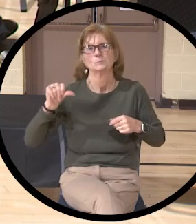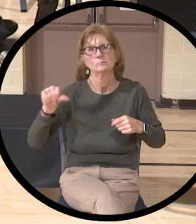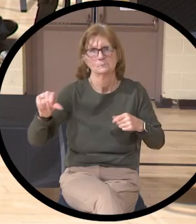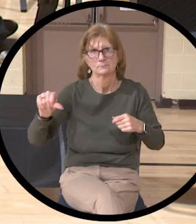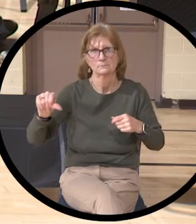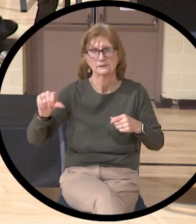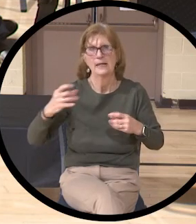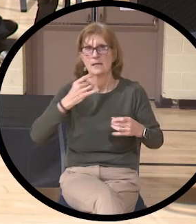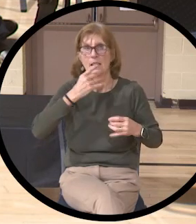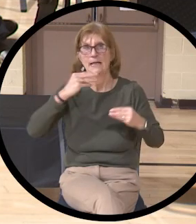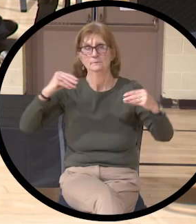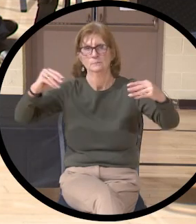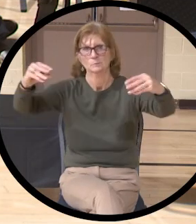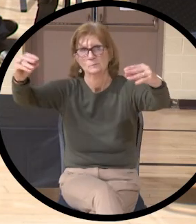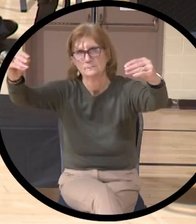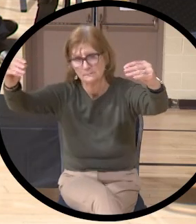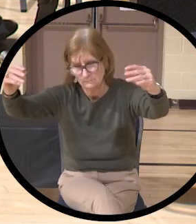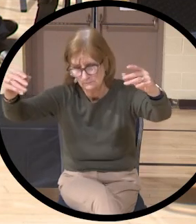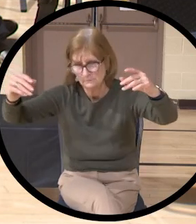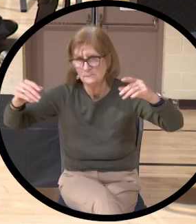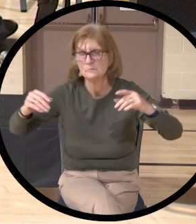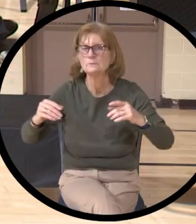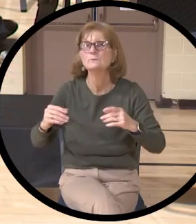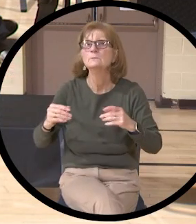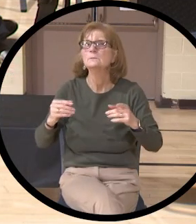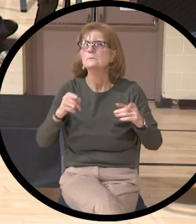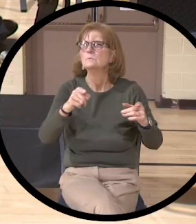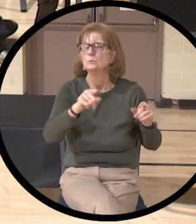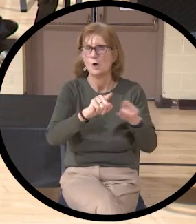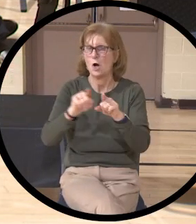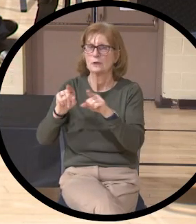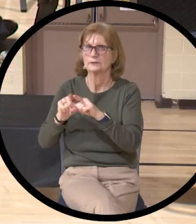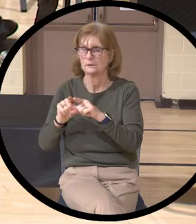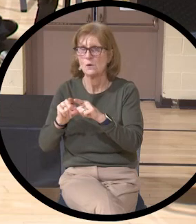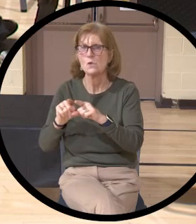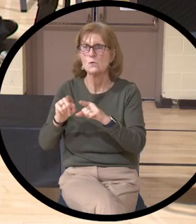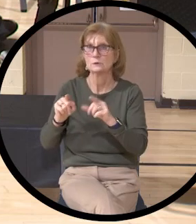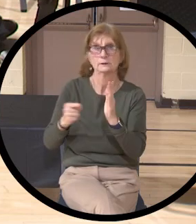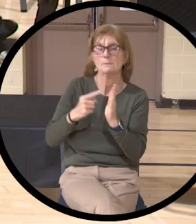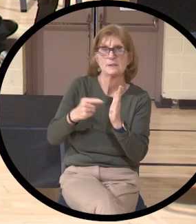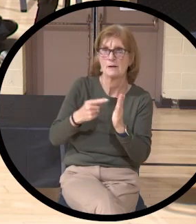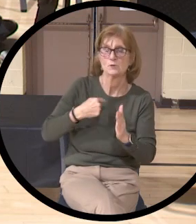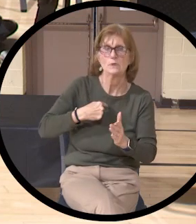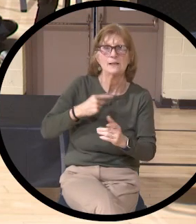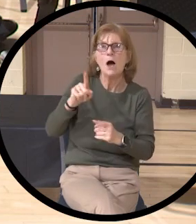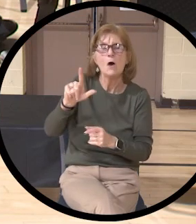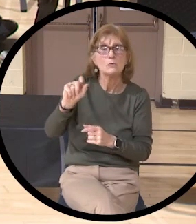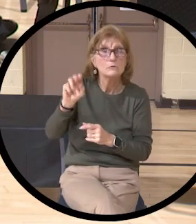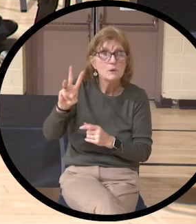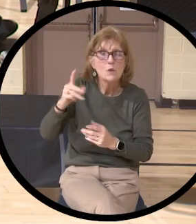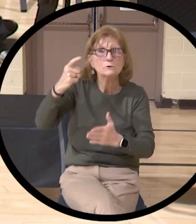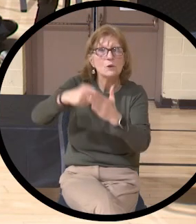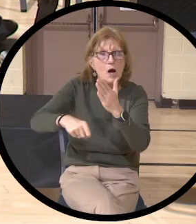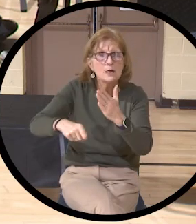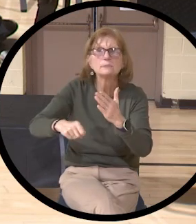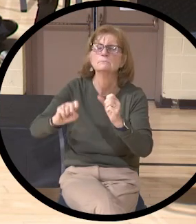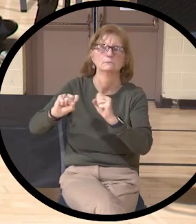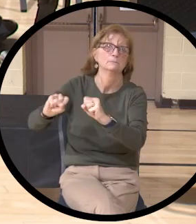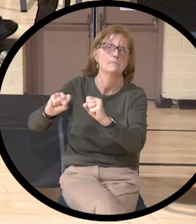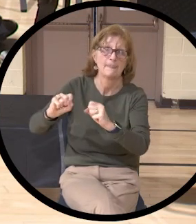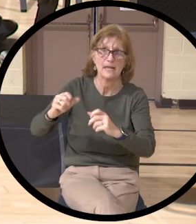is not as huge as you would expect. You see a lot of that feedback with these super low cost measures that also don't rely on